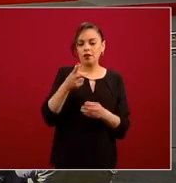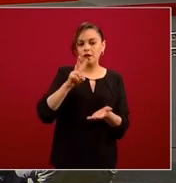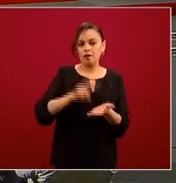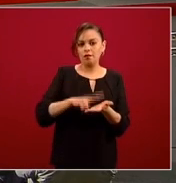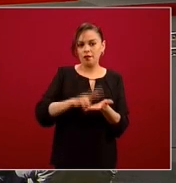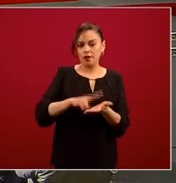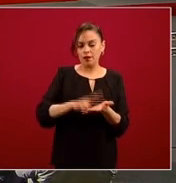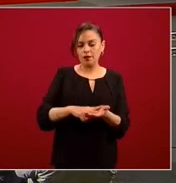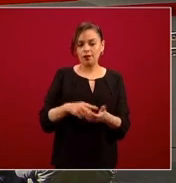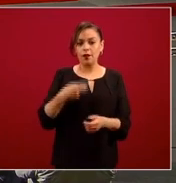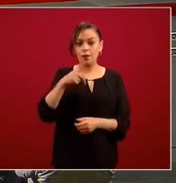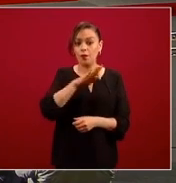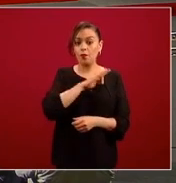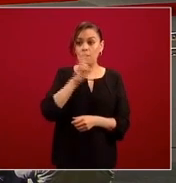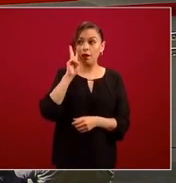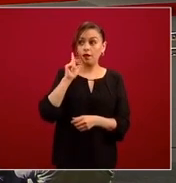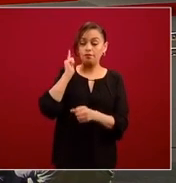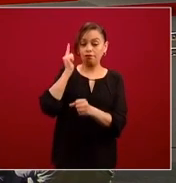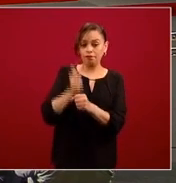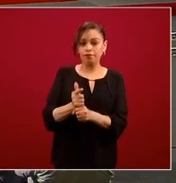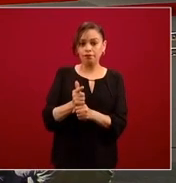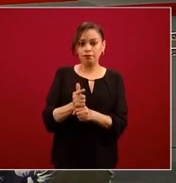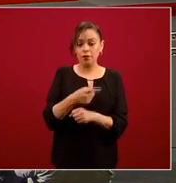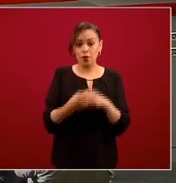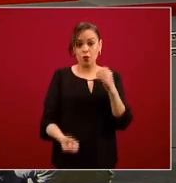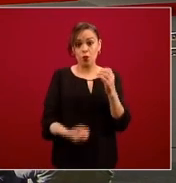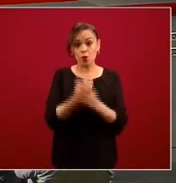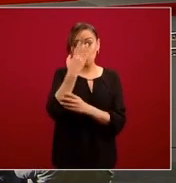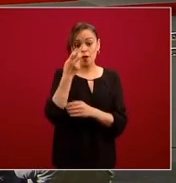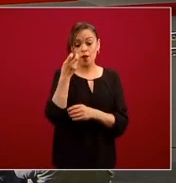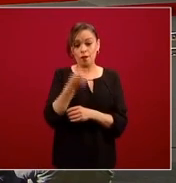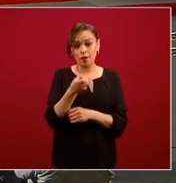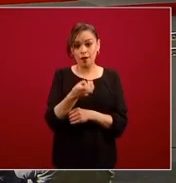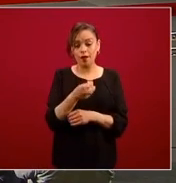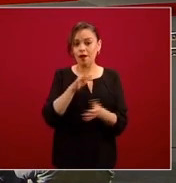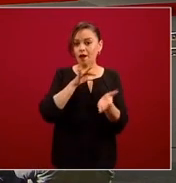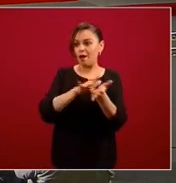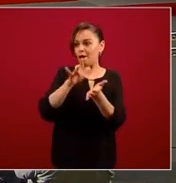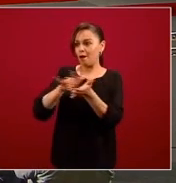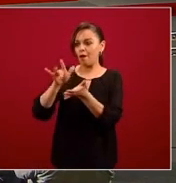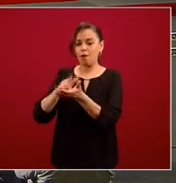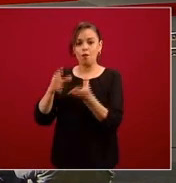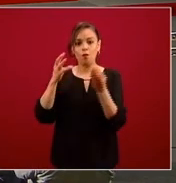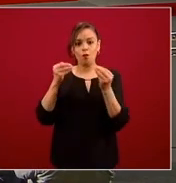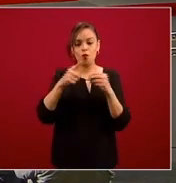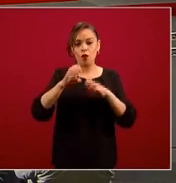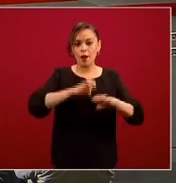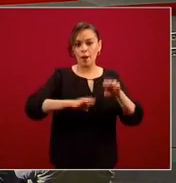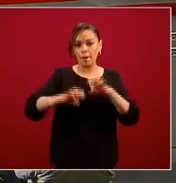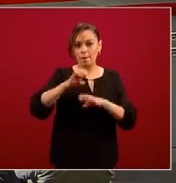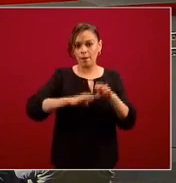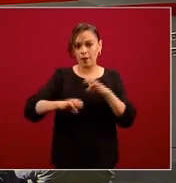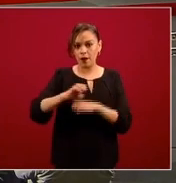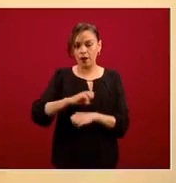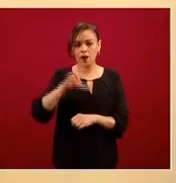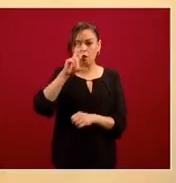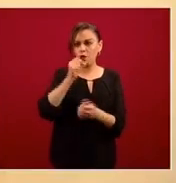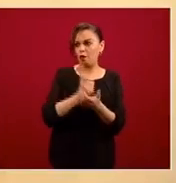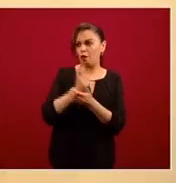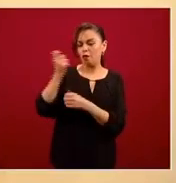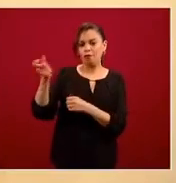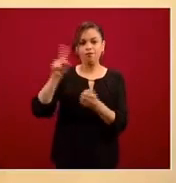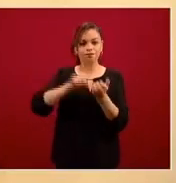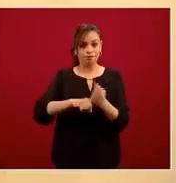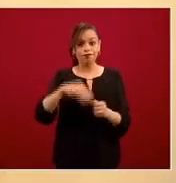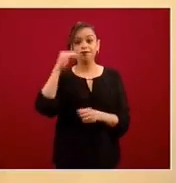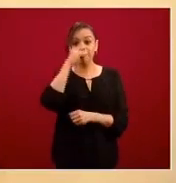costs, but you will be able to see with these innovative